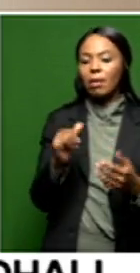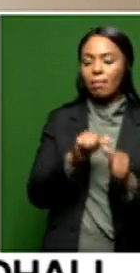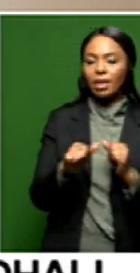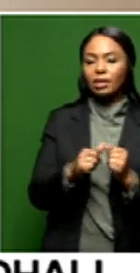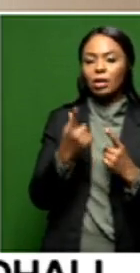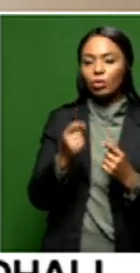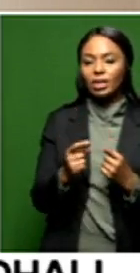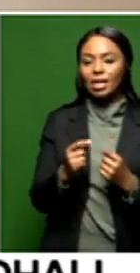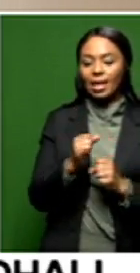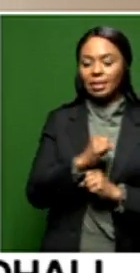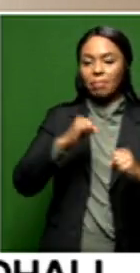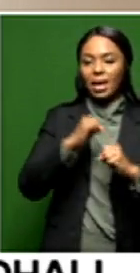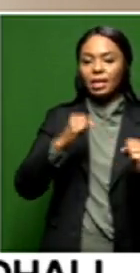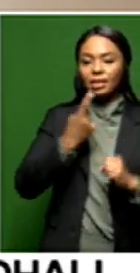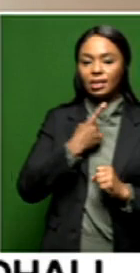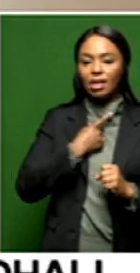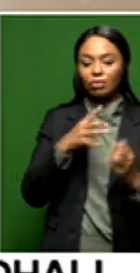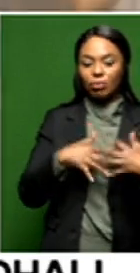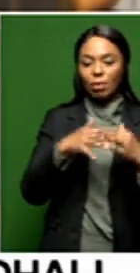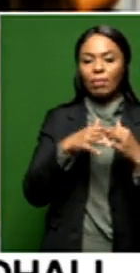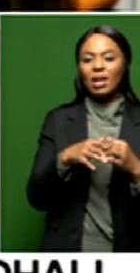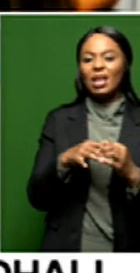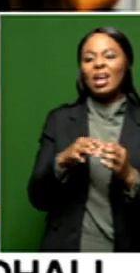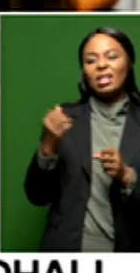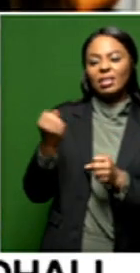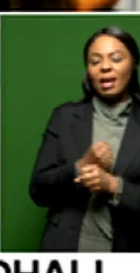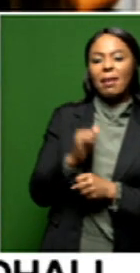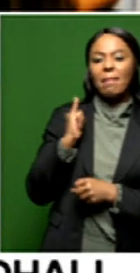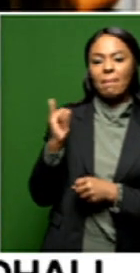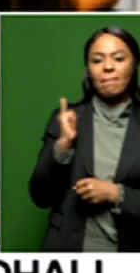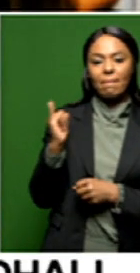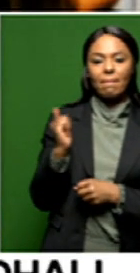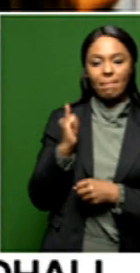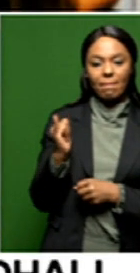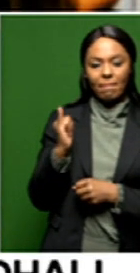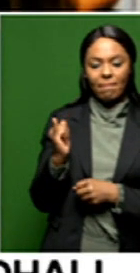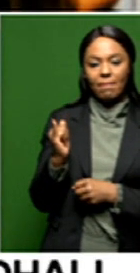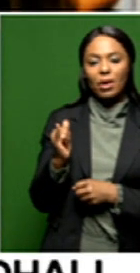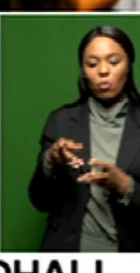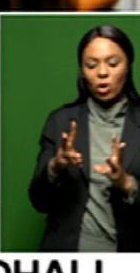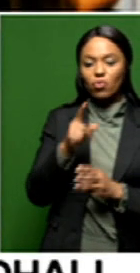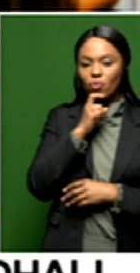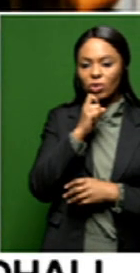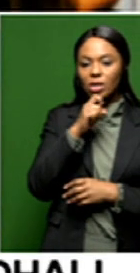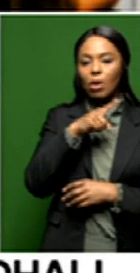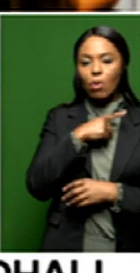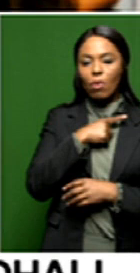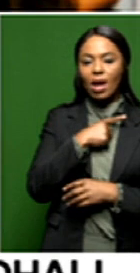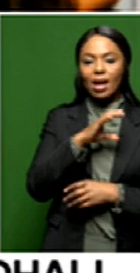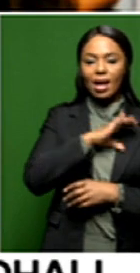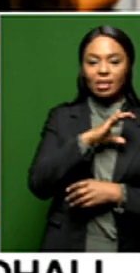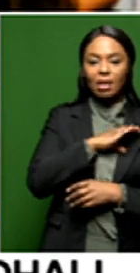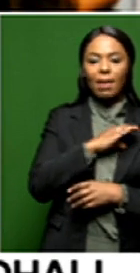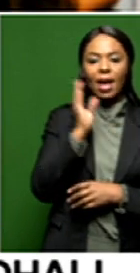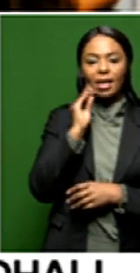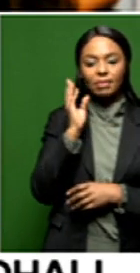themselves, which is a similar model to what we're doing, and so that they can control the overall customer experience, they